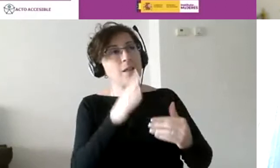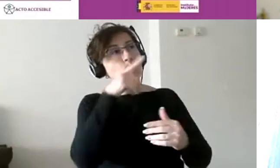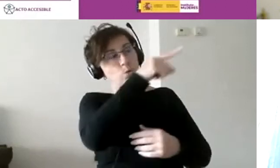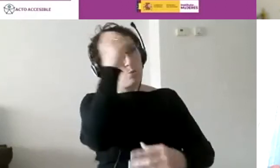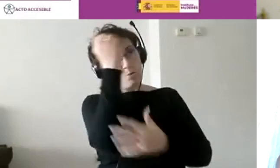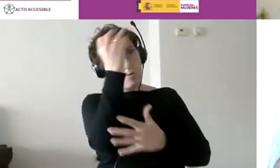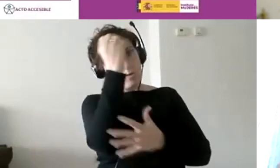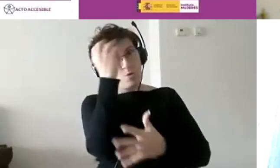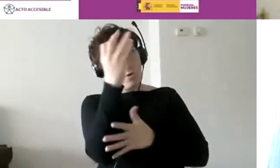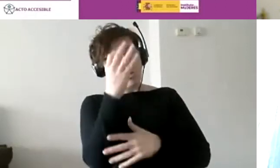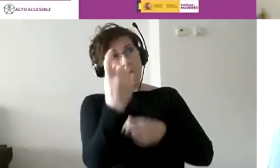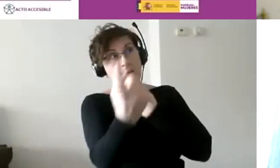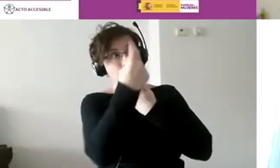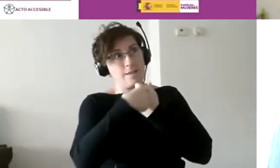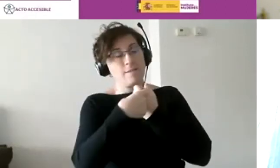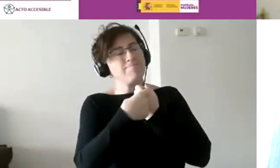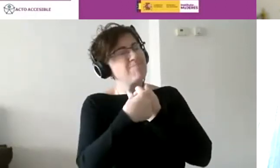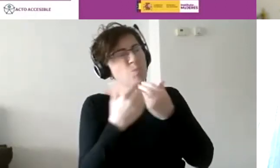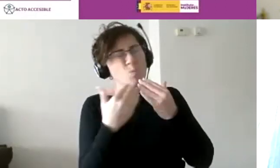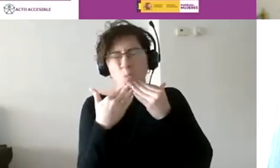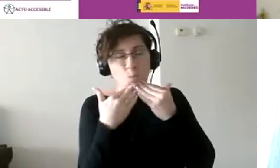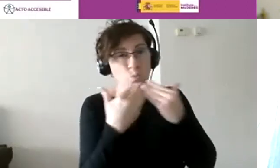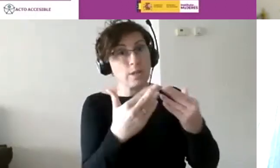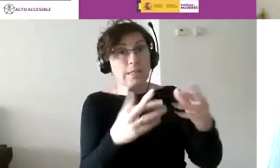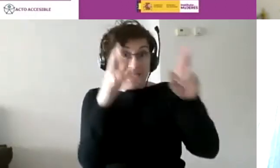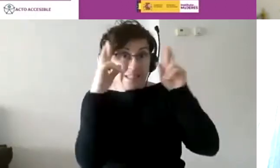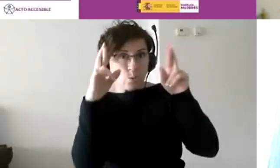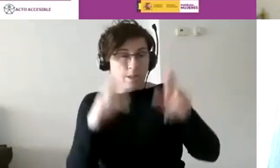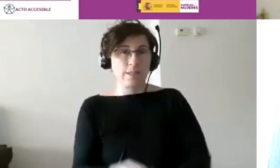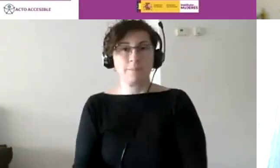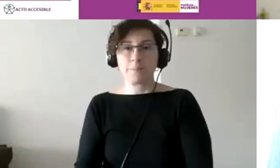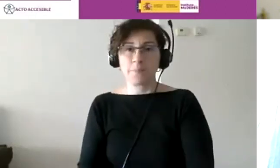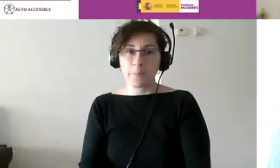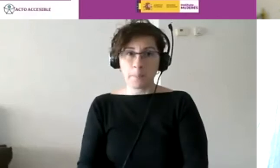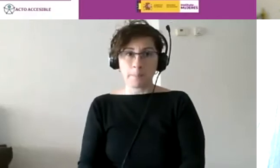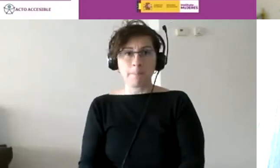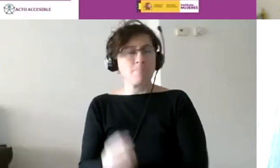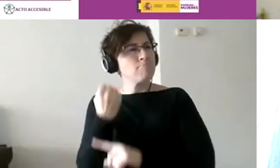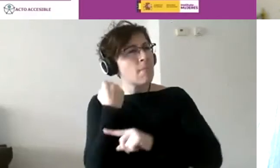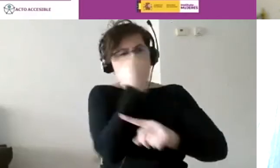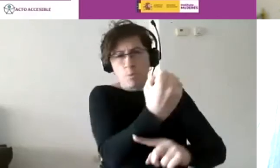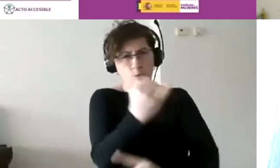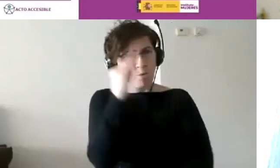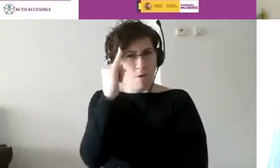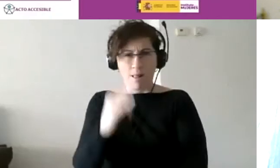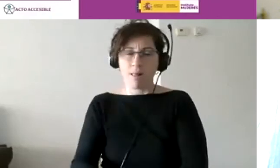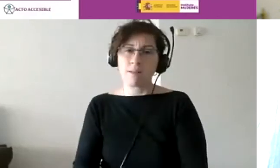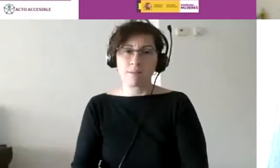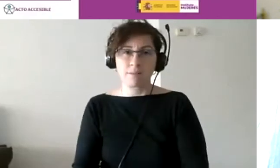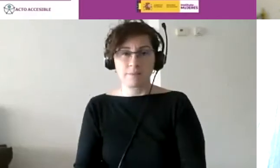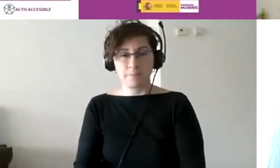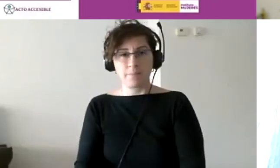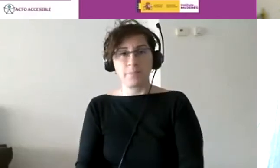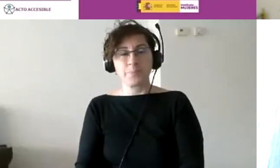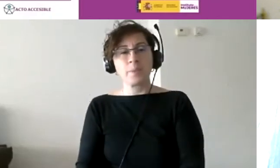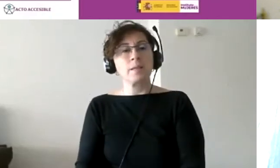Thank and you. Very good luck. Very good luck. You have all of our support. So I would like to know if Irina is already